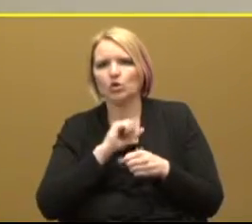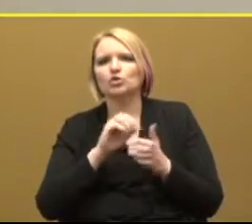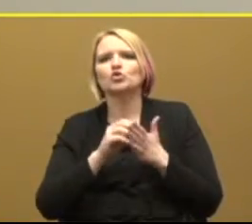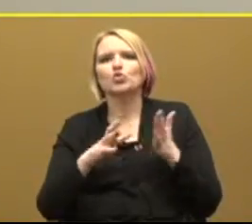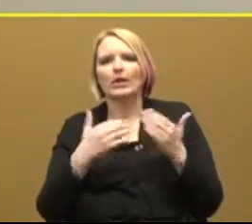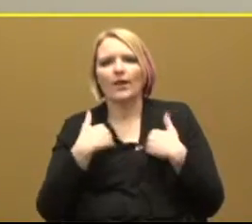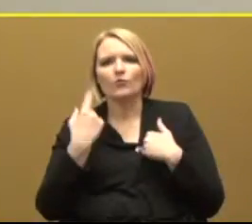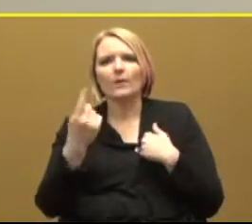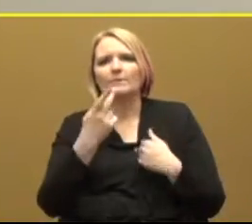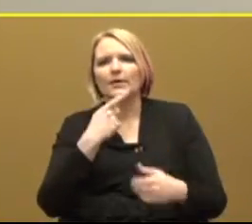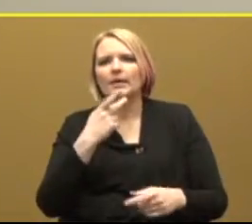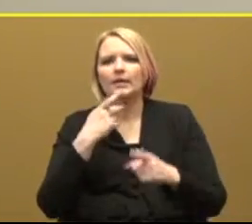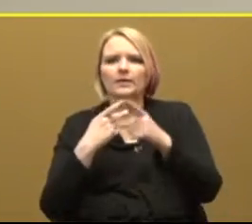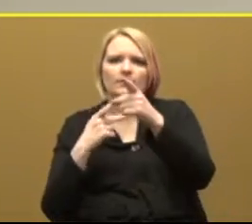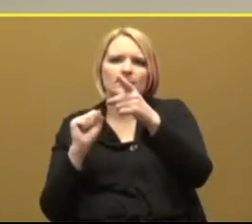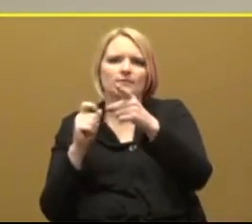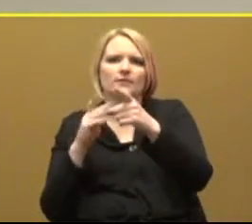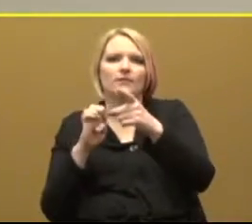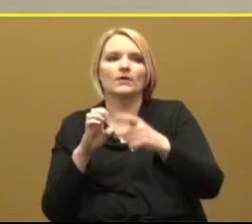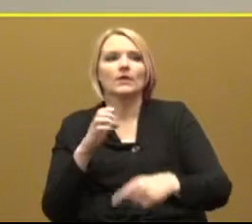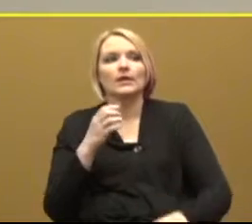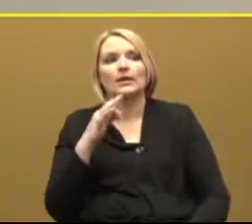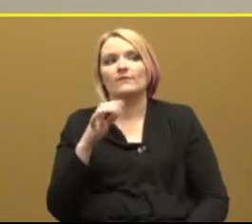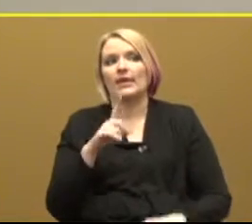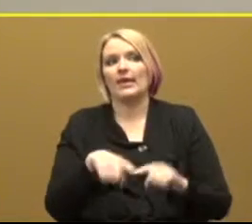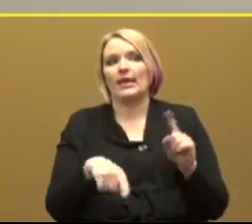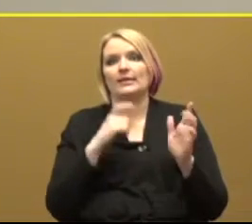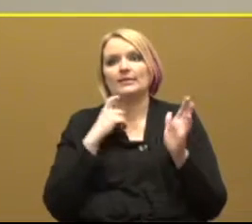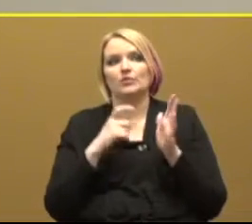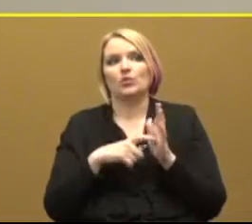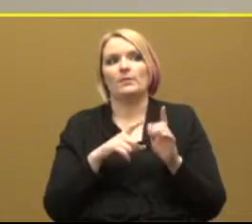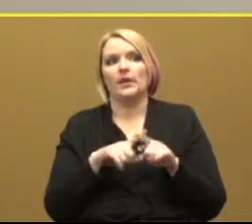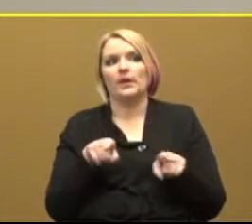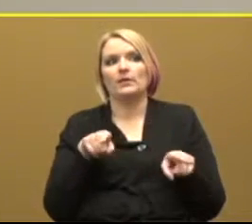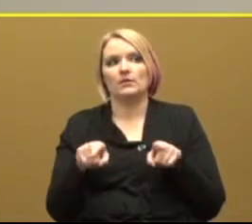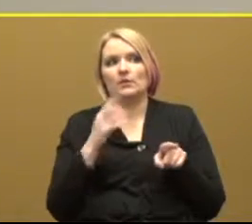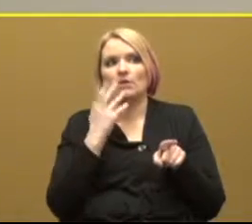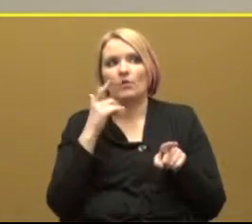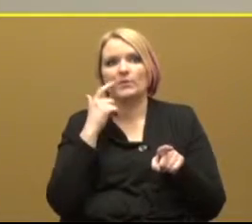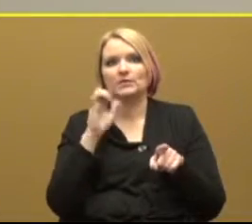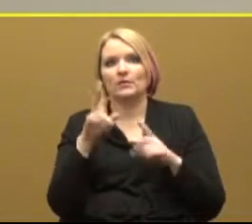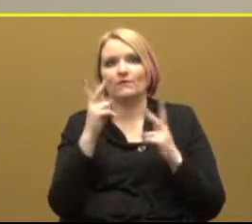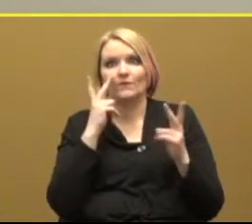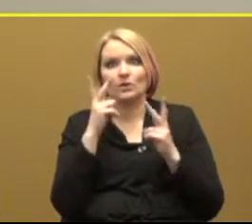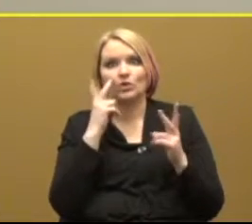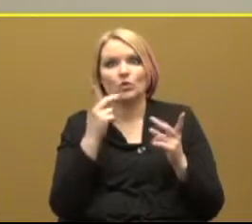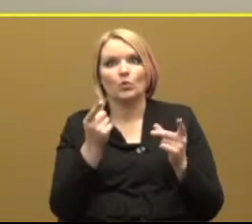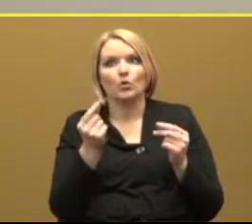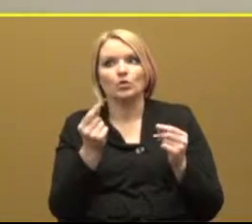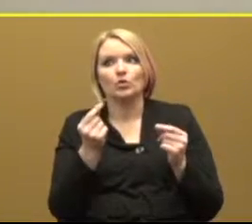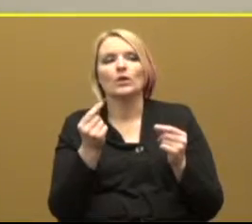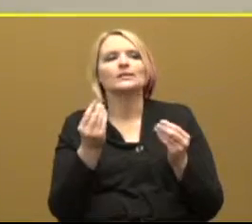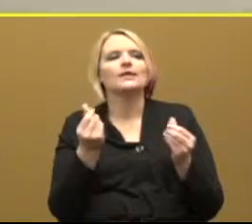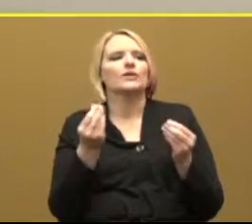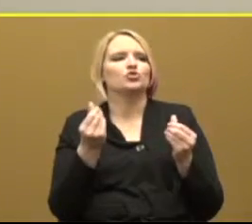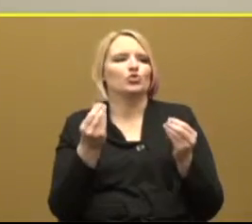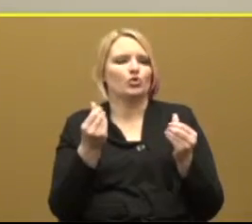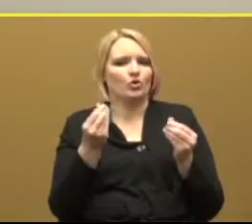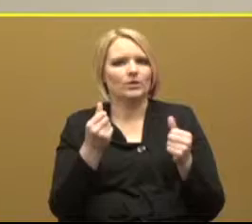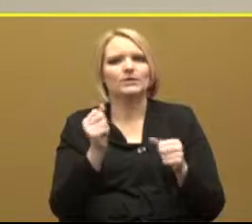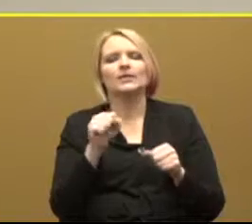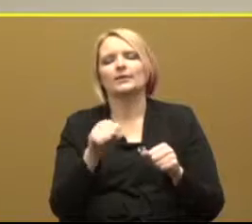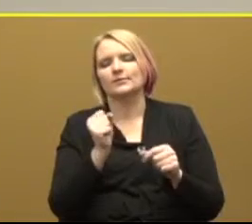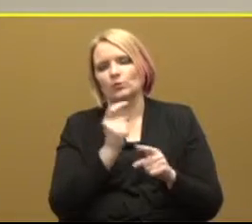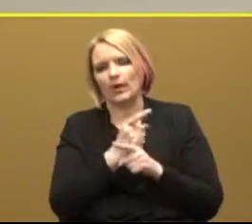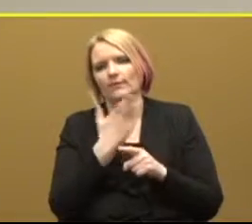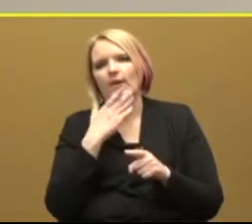in pink. If they can't discriminate color because of their vision, can you do it with texture? We absolutely do. Thank you